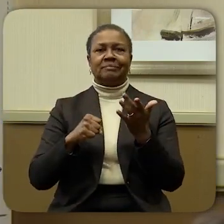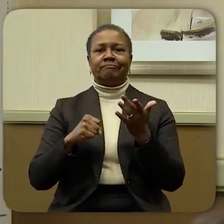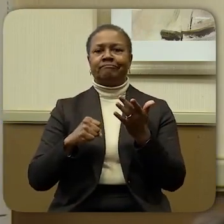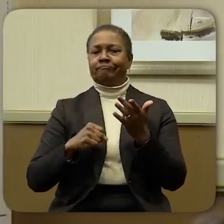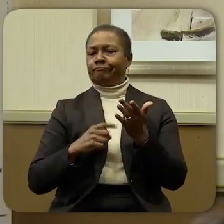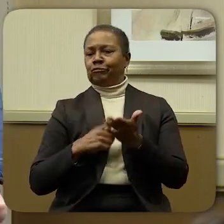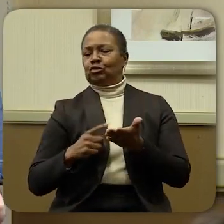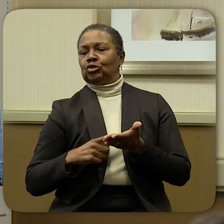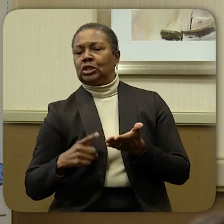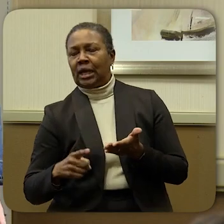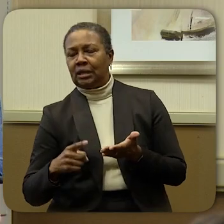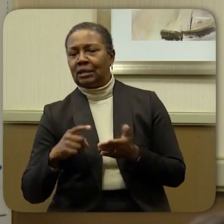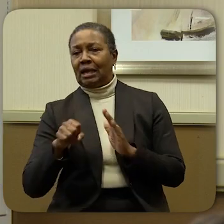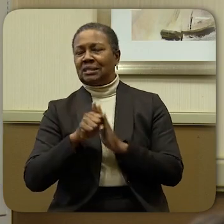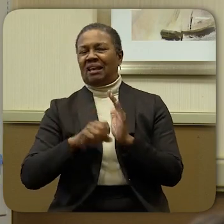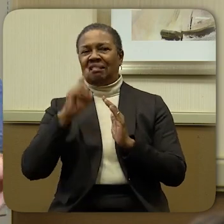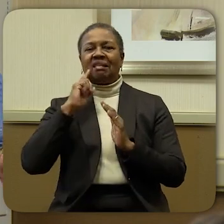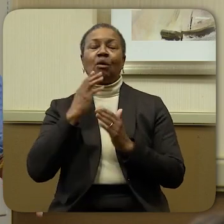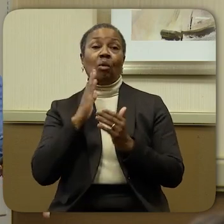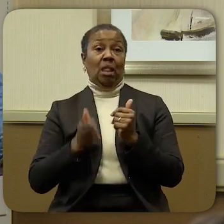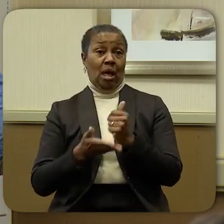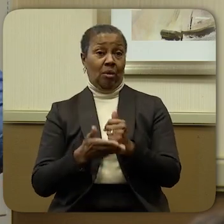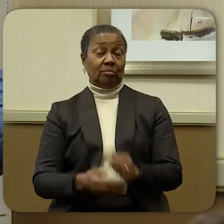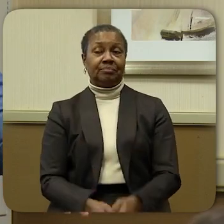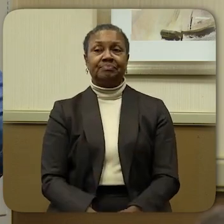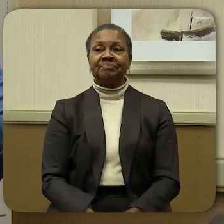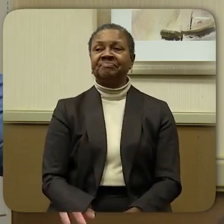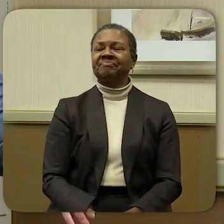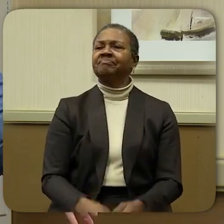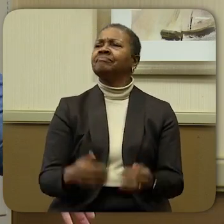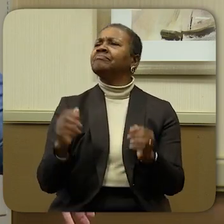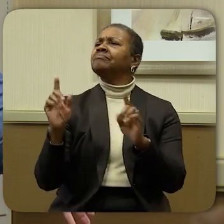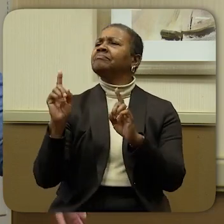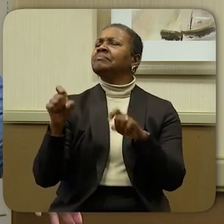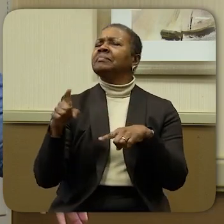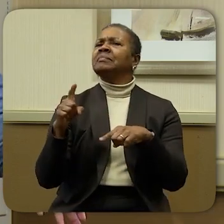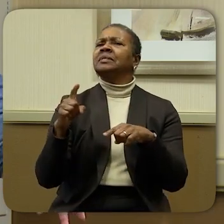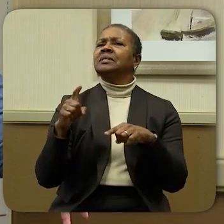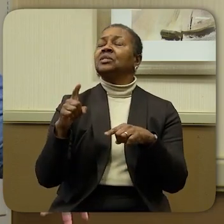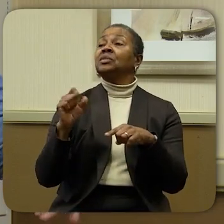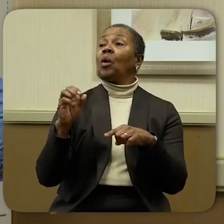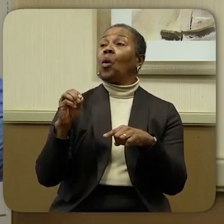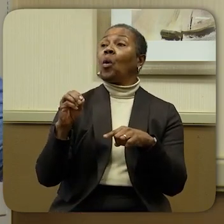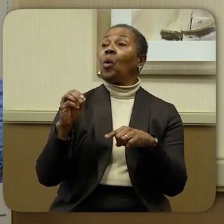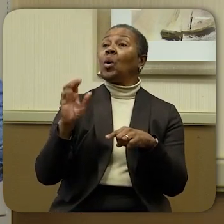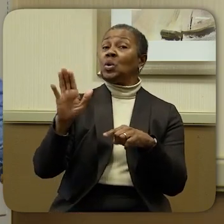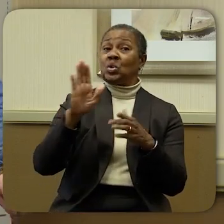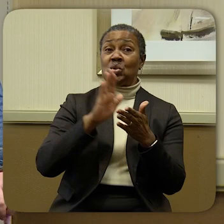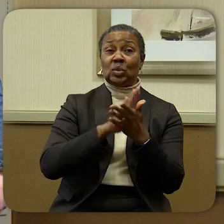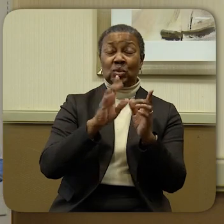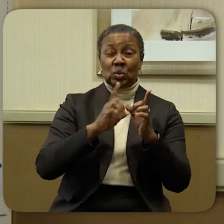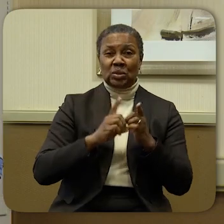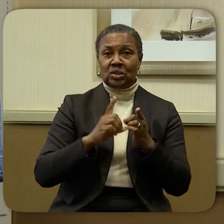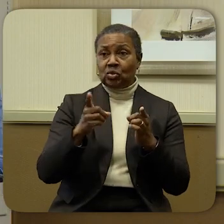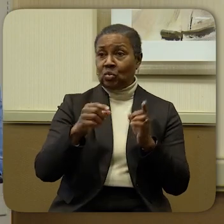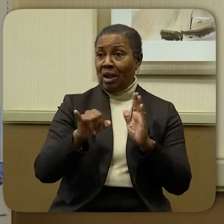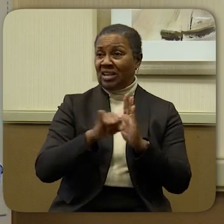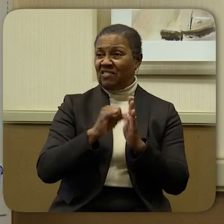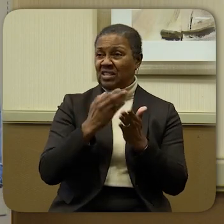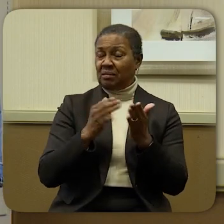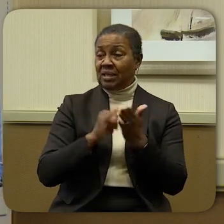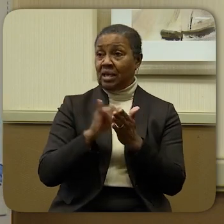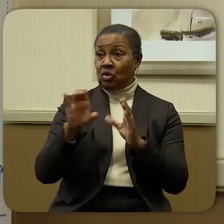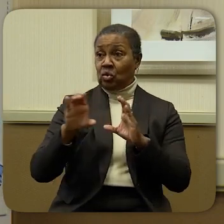is helpful. Does anyone identify something that your district is doing well that you want to share?